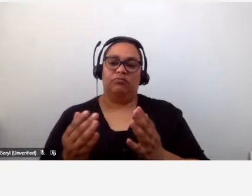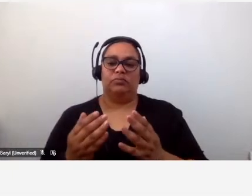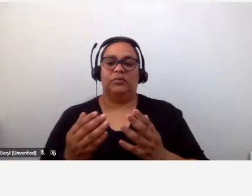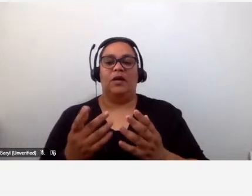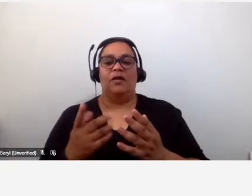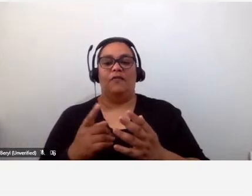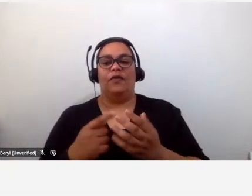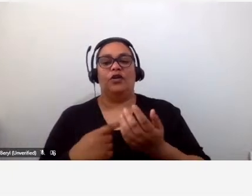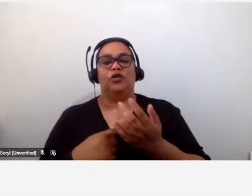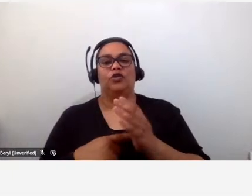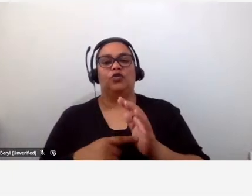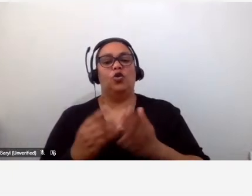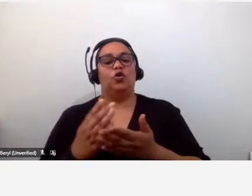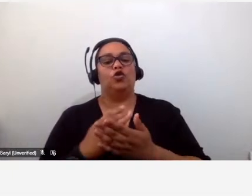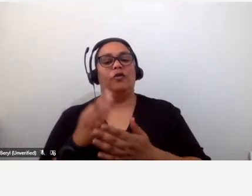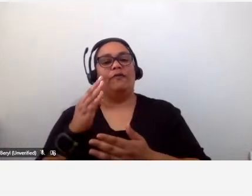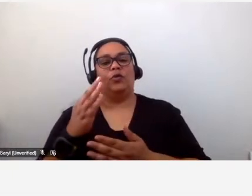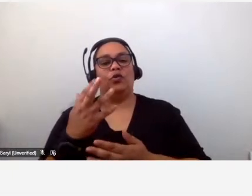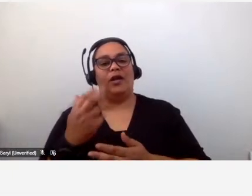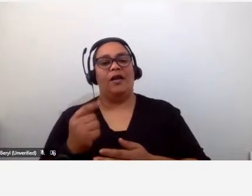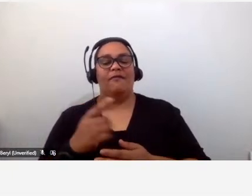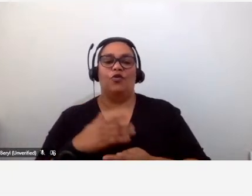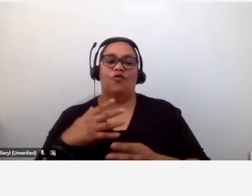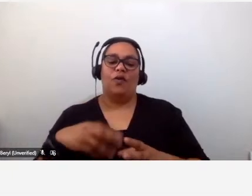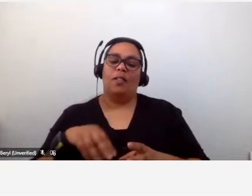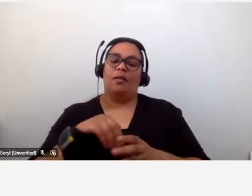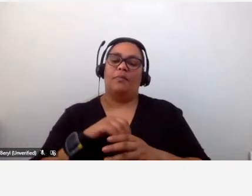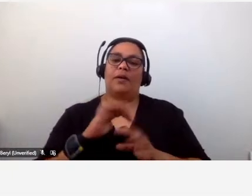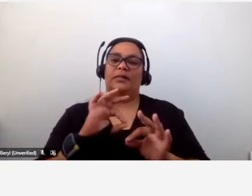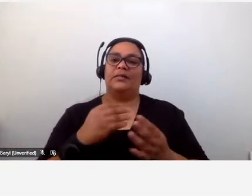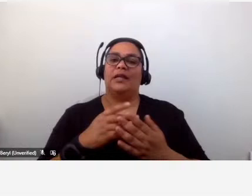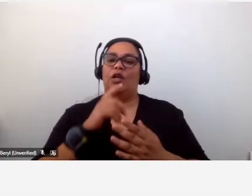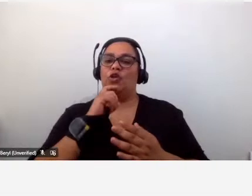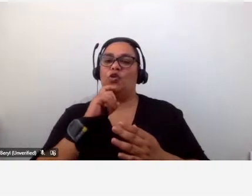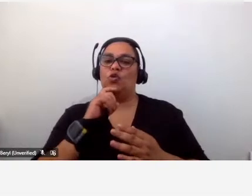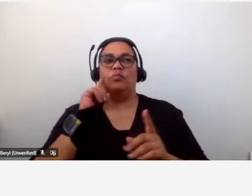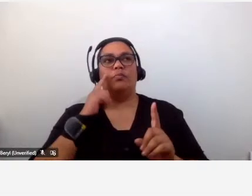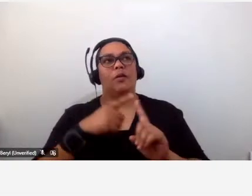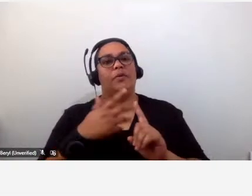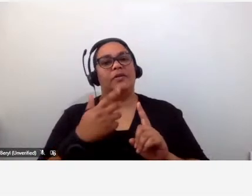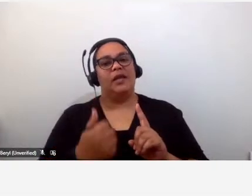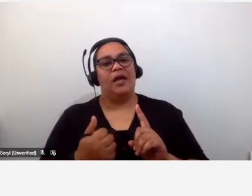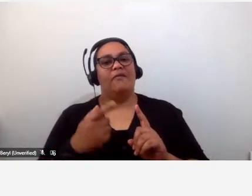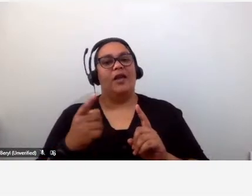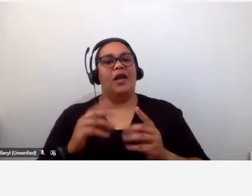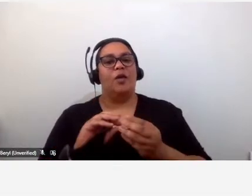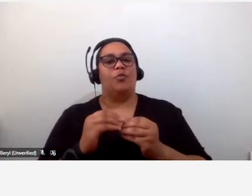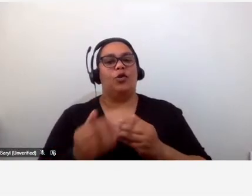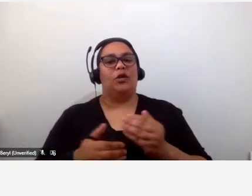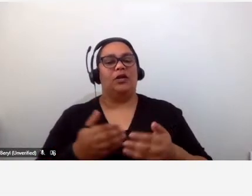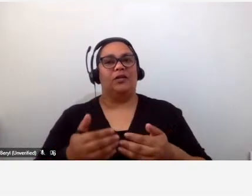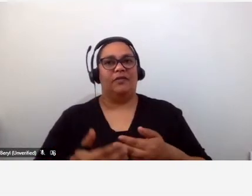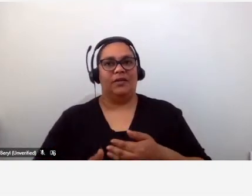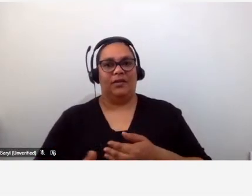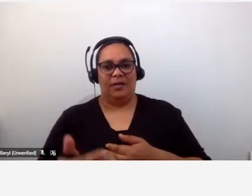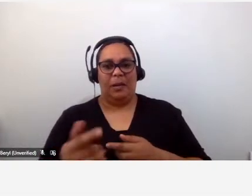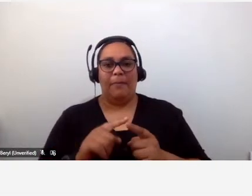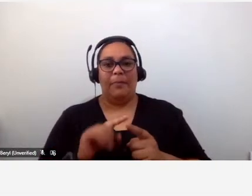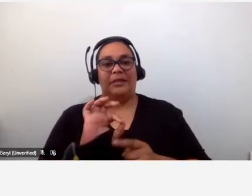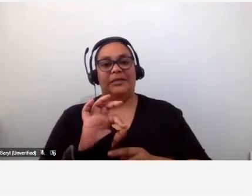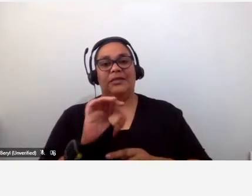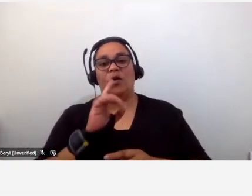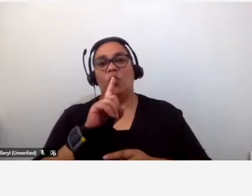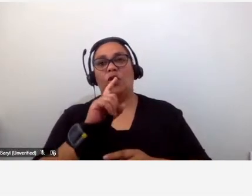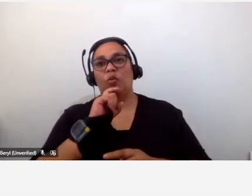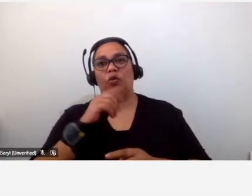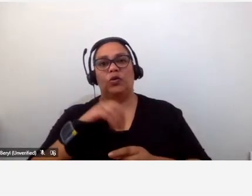a shared future and sense of belonging, give youth a sense of purpose and pathways for productivity. Which youth in the Western